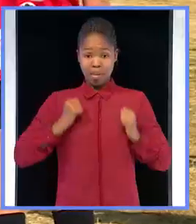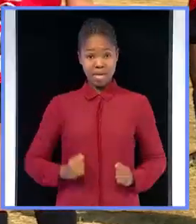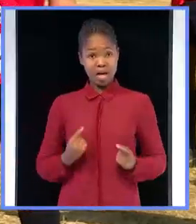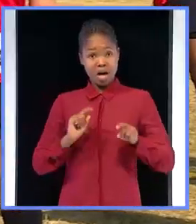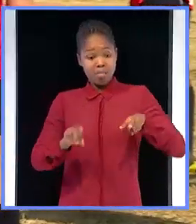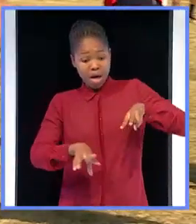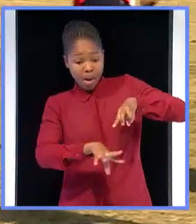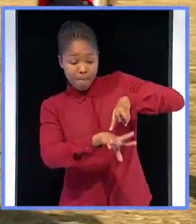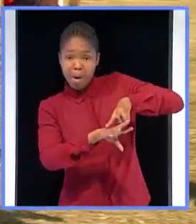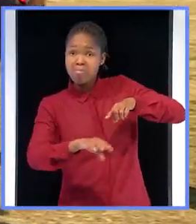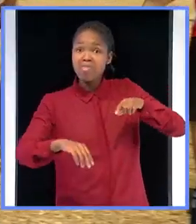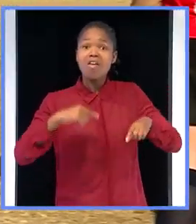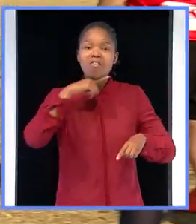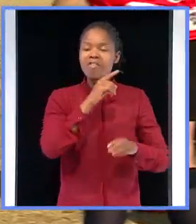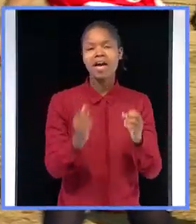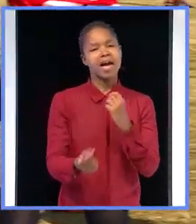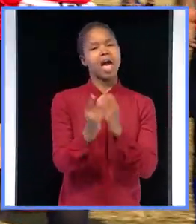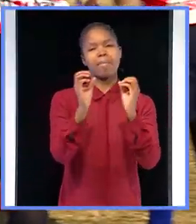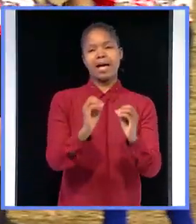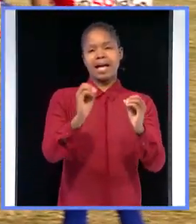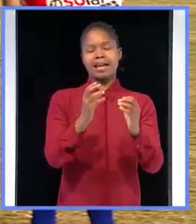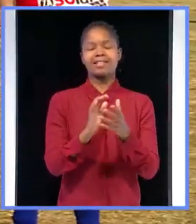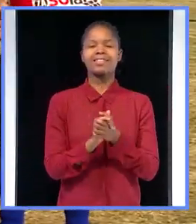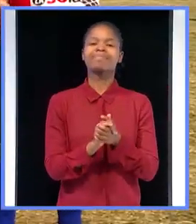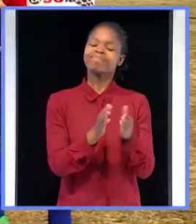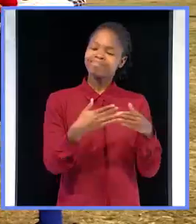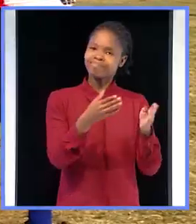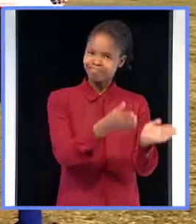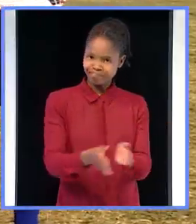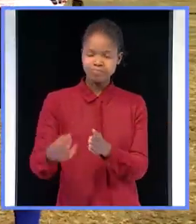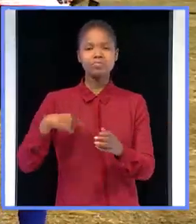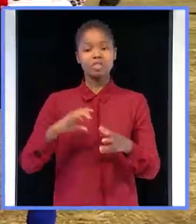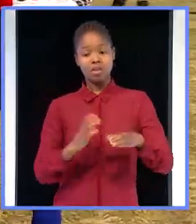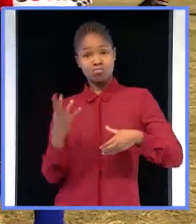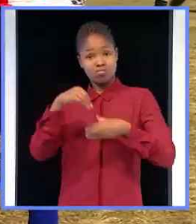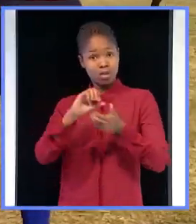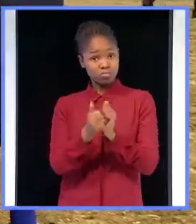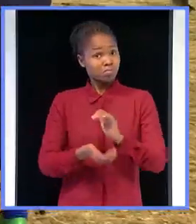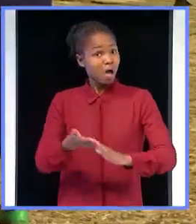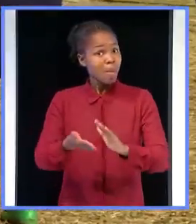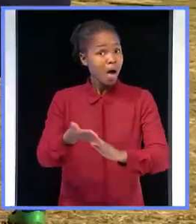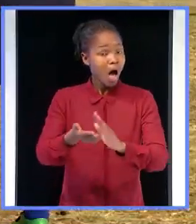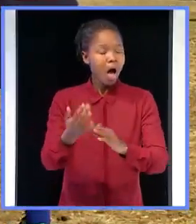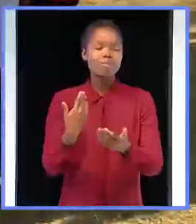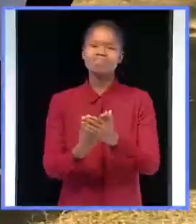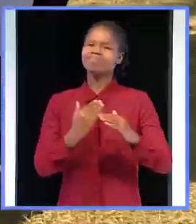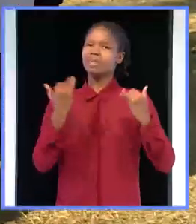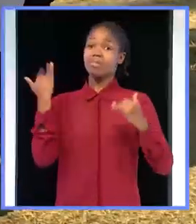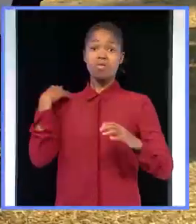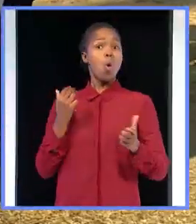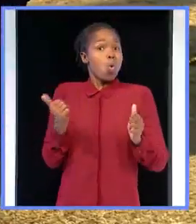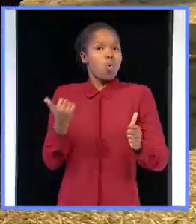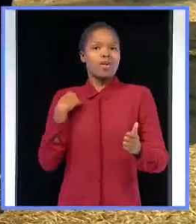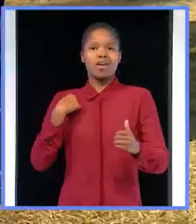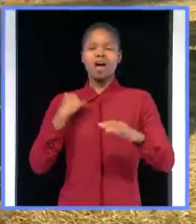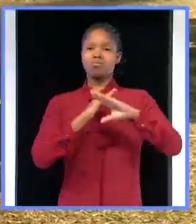side that my leg injured anyone. All right, so anyway, you are playing rugby. Obviously, you are being stopped anyway, but